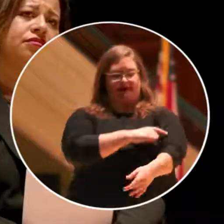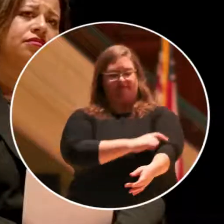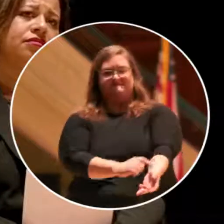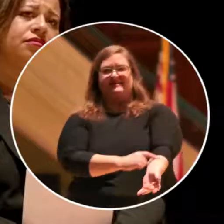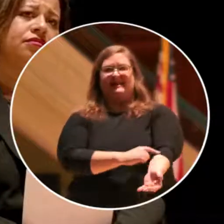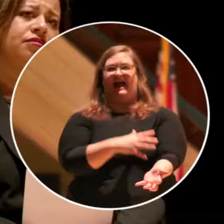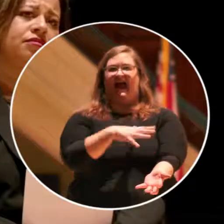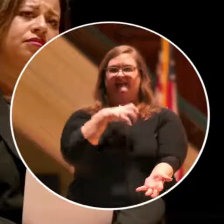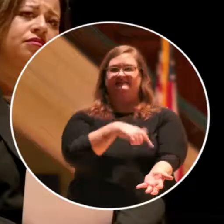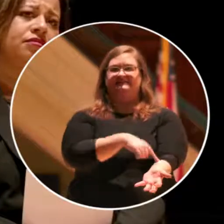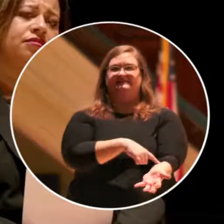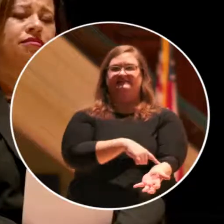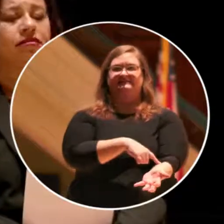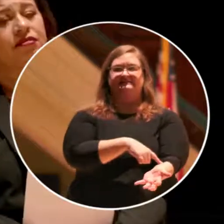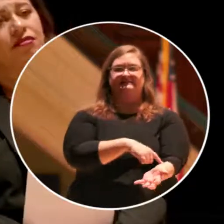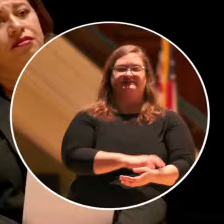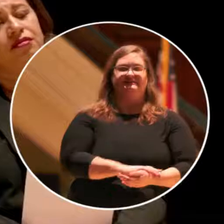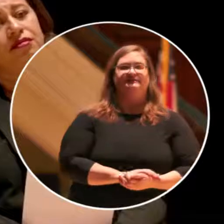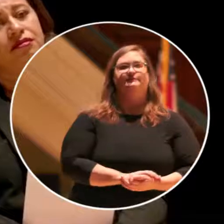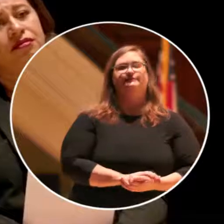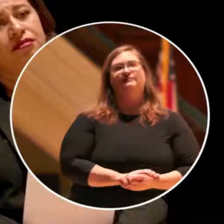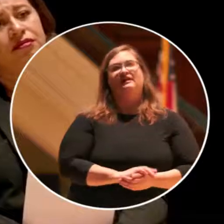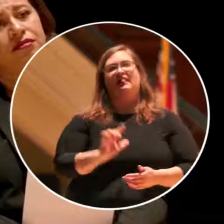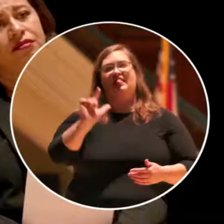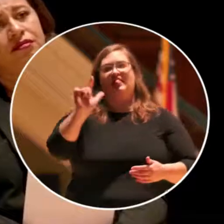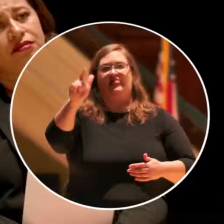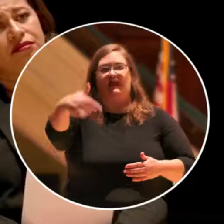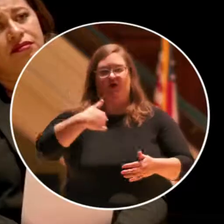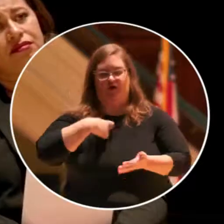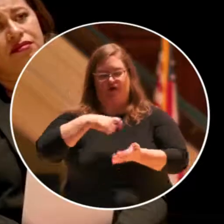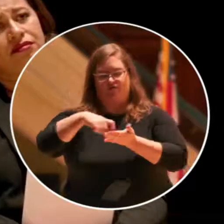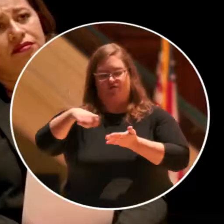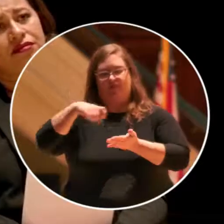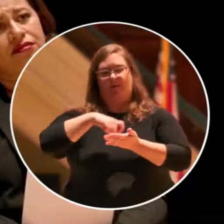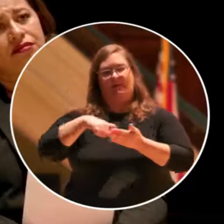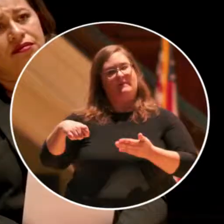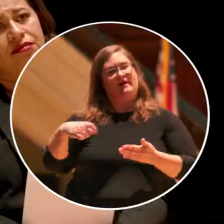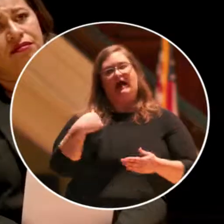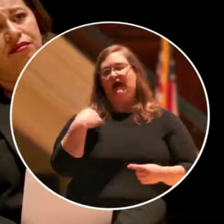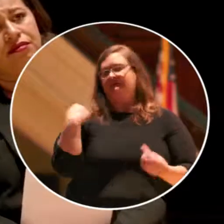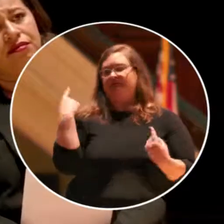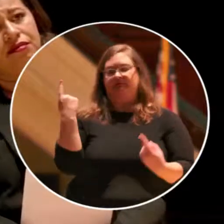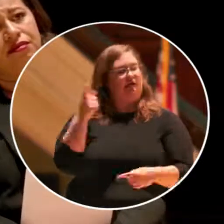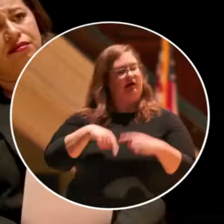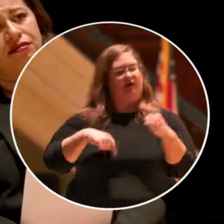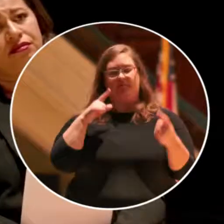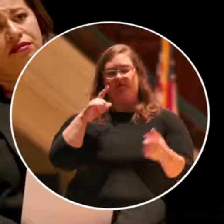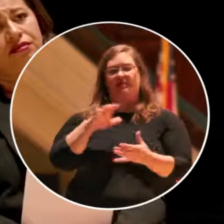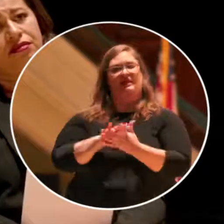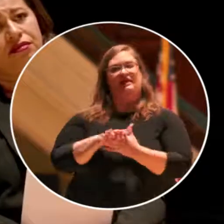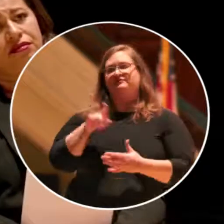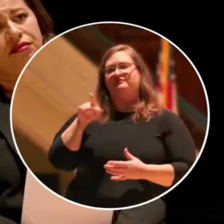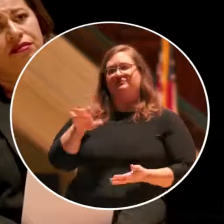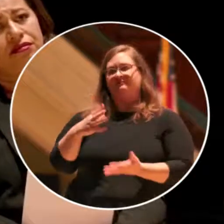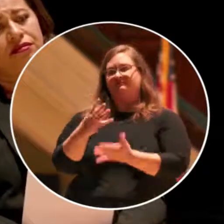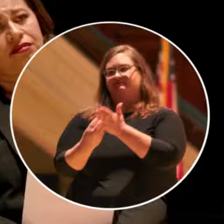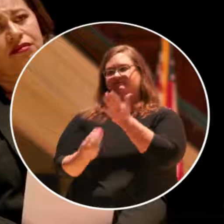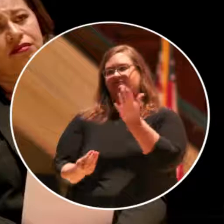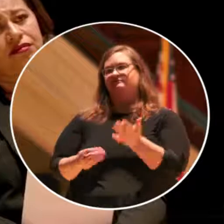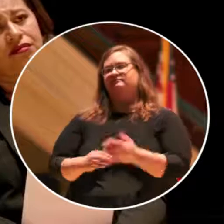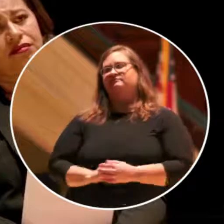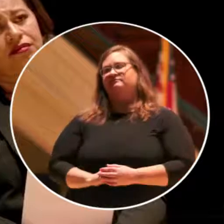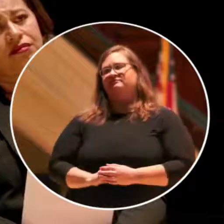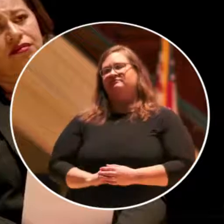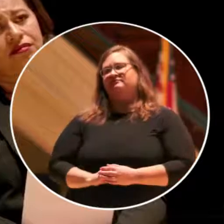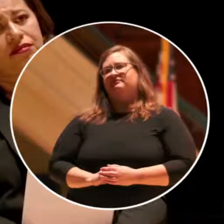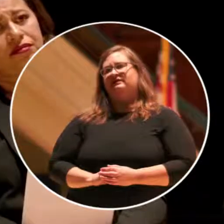"After 6.5 months after your death, Dad, I still do not believe you are no longer with us. After your death, I'm